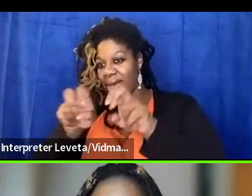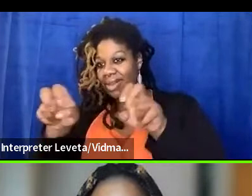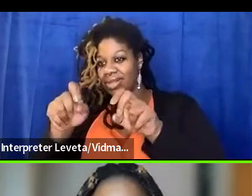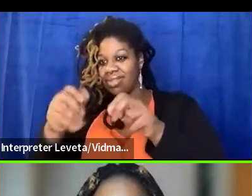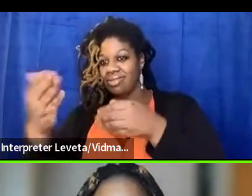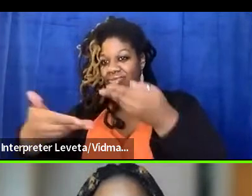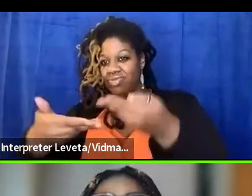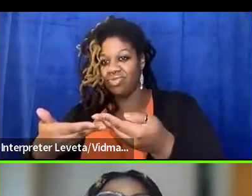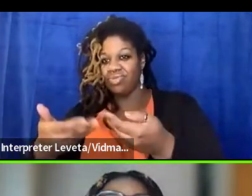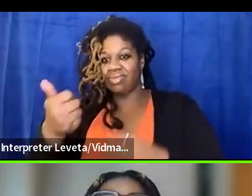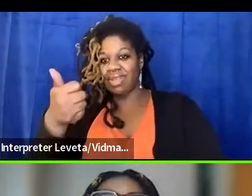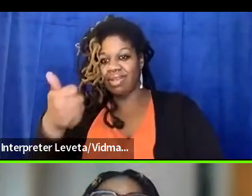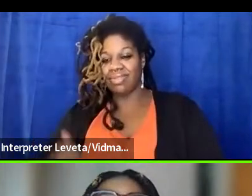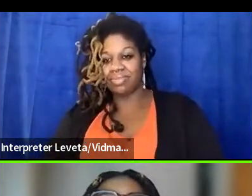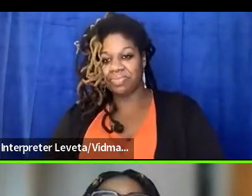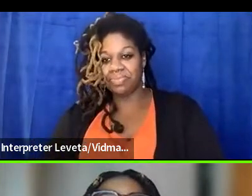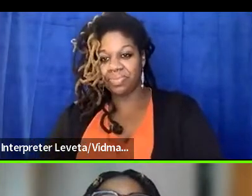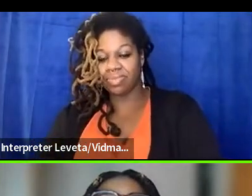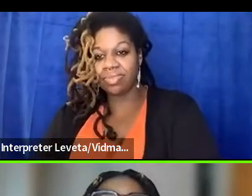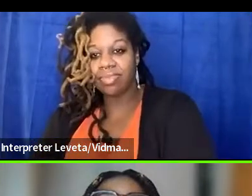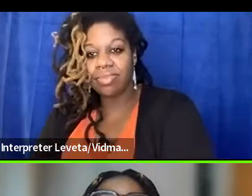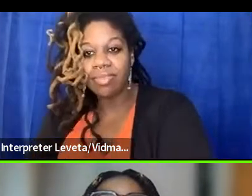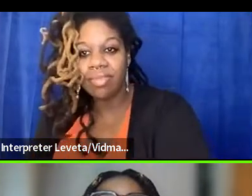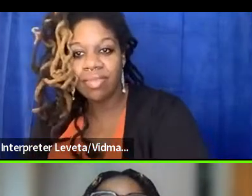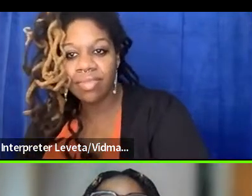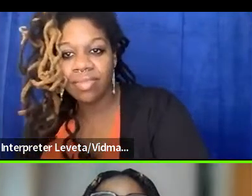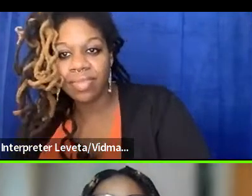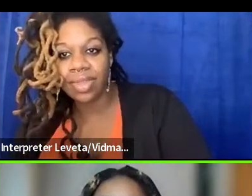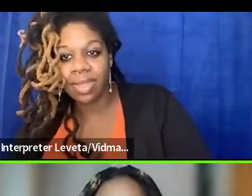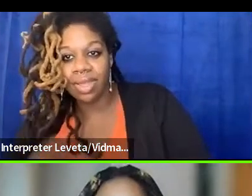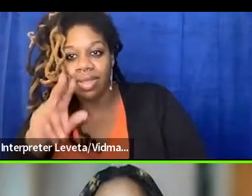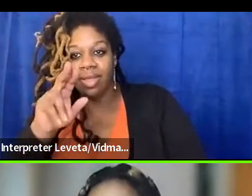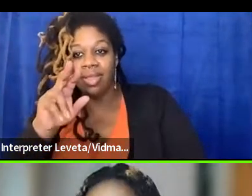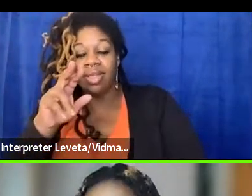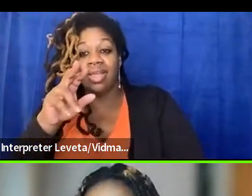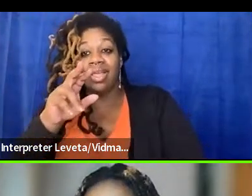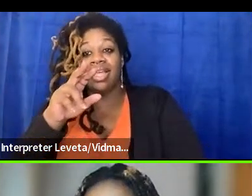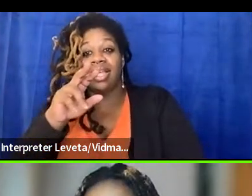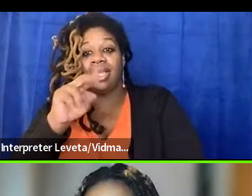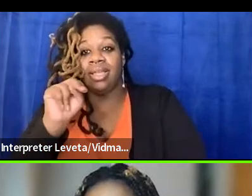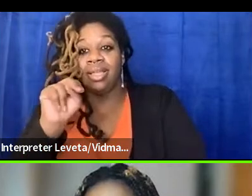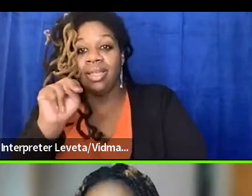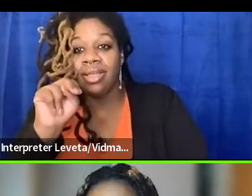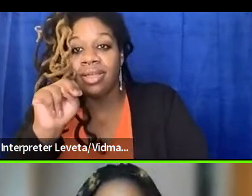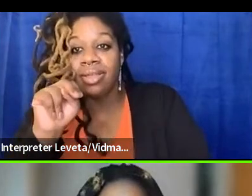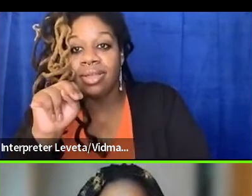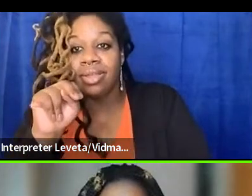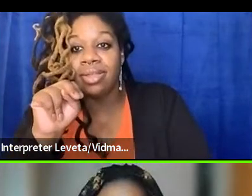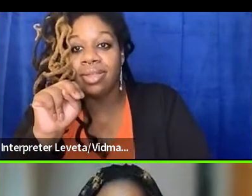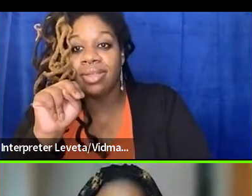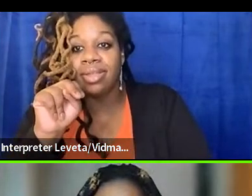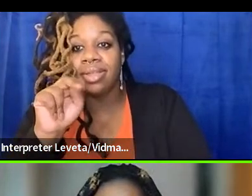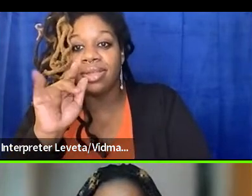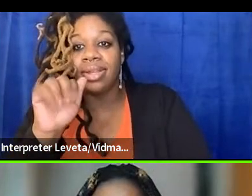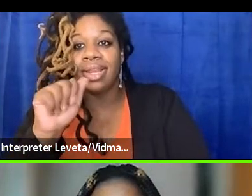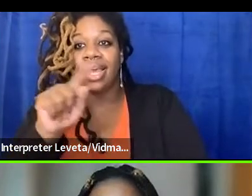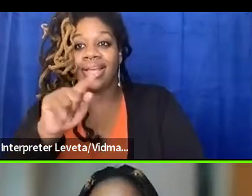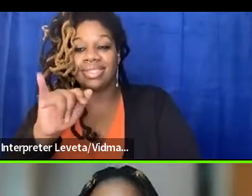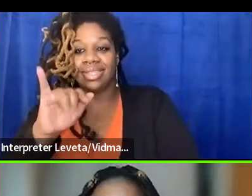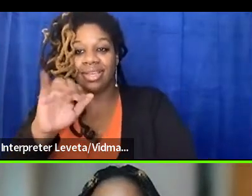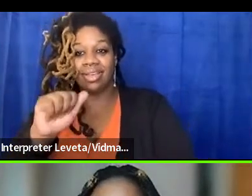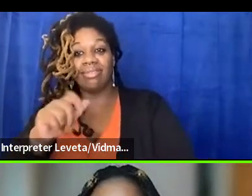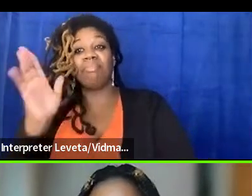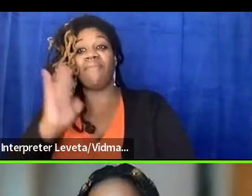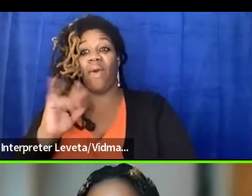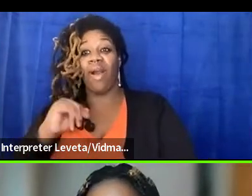Yeah, so when I was in school, I was really into research. When I was in college,